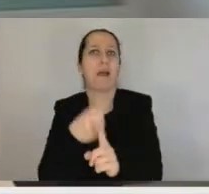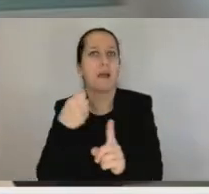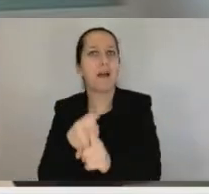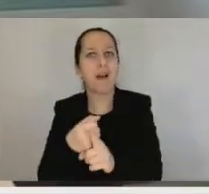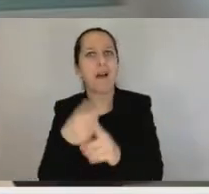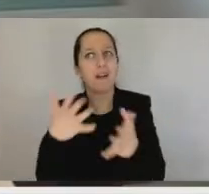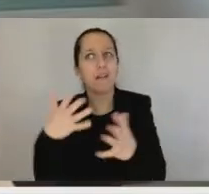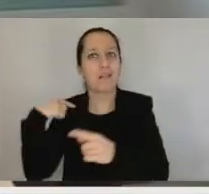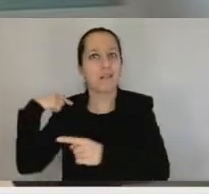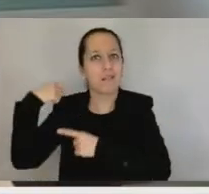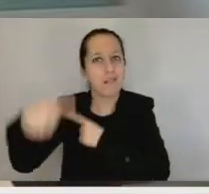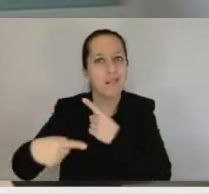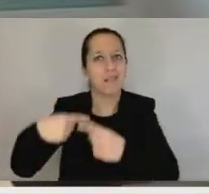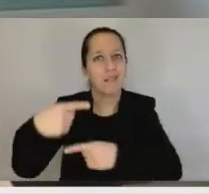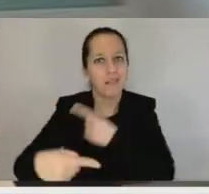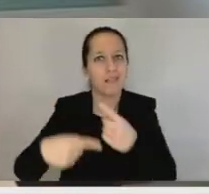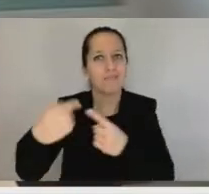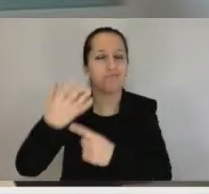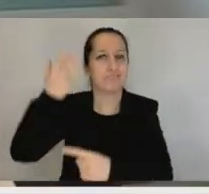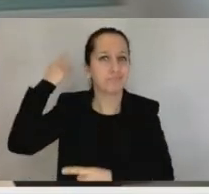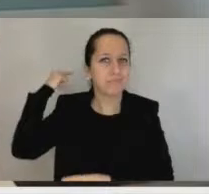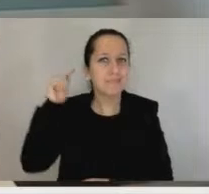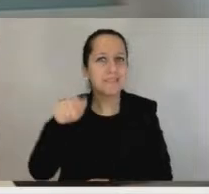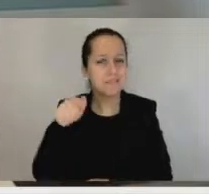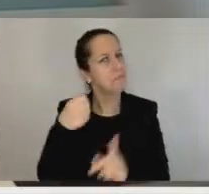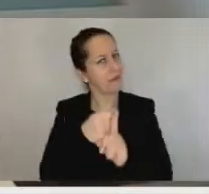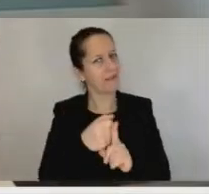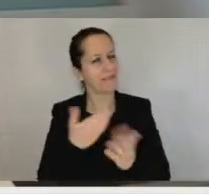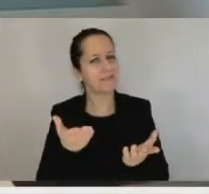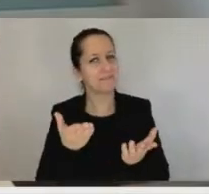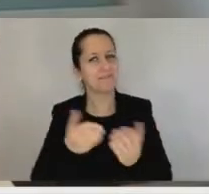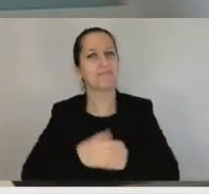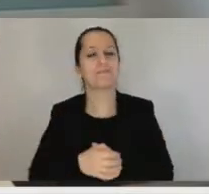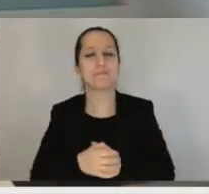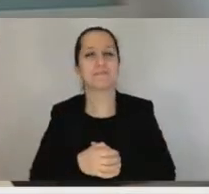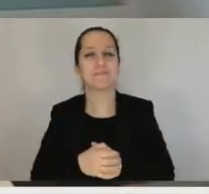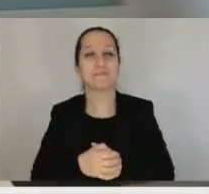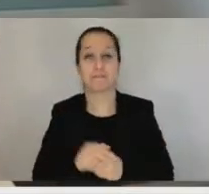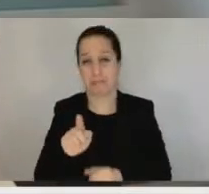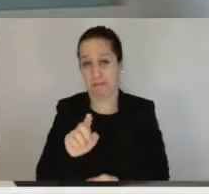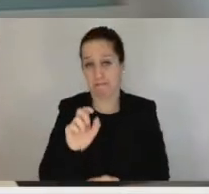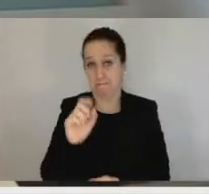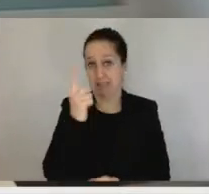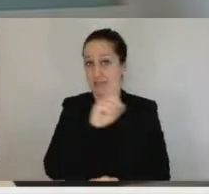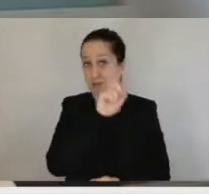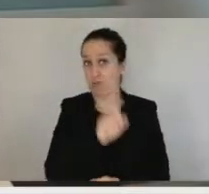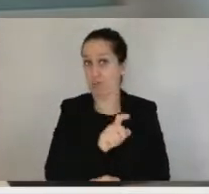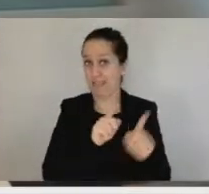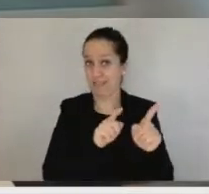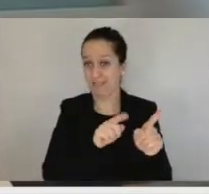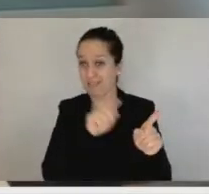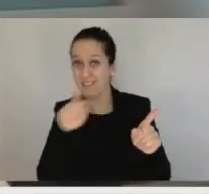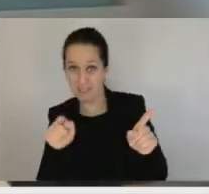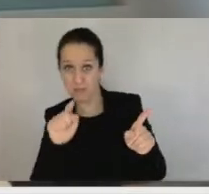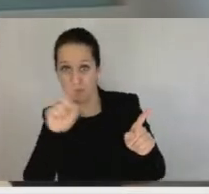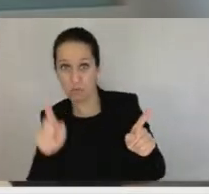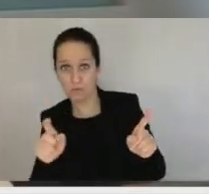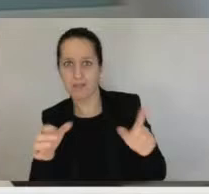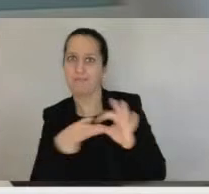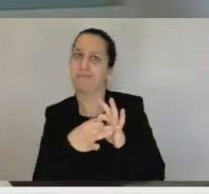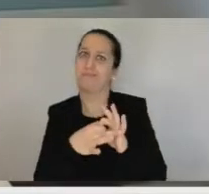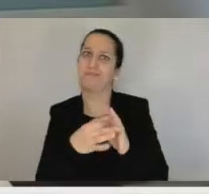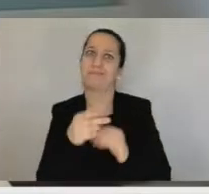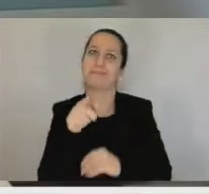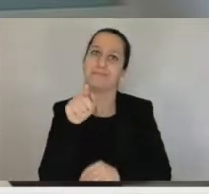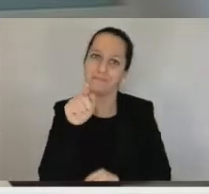in response to the first question, I think is highly relevant to Brazil. And I showed you the example of